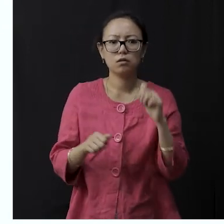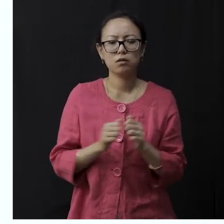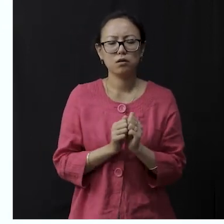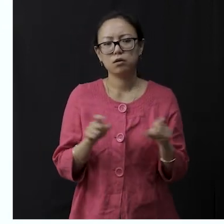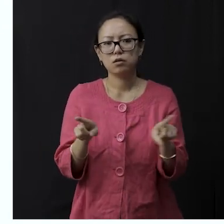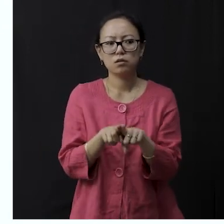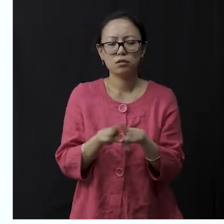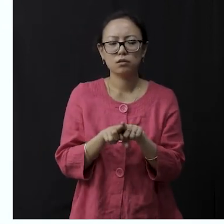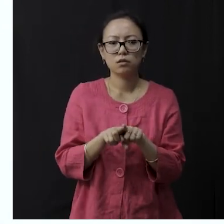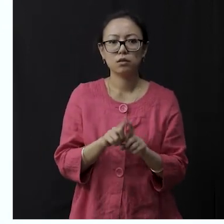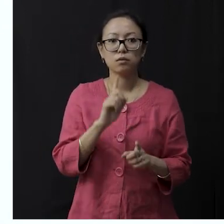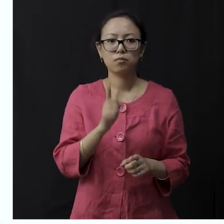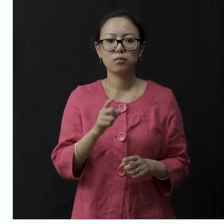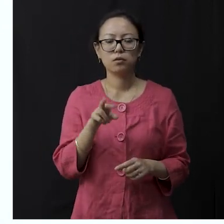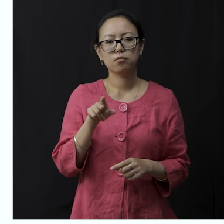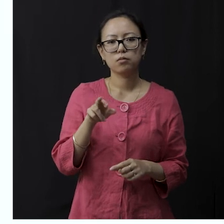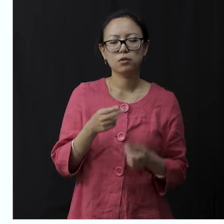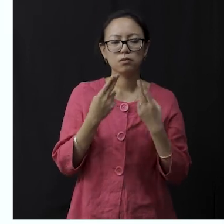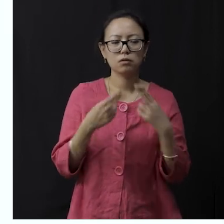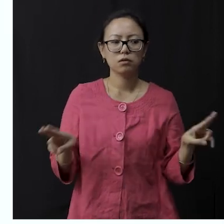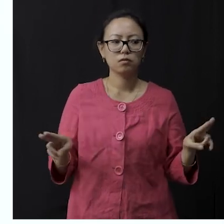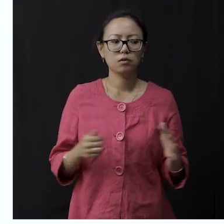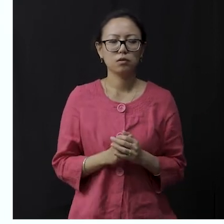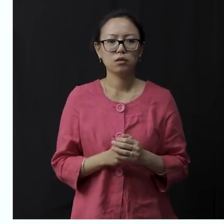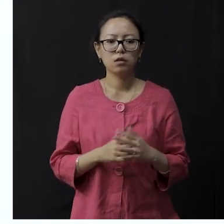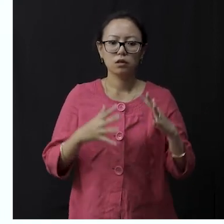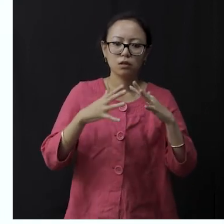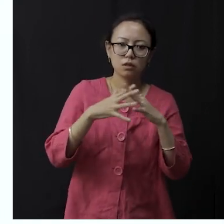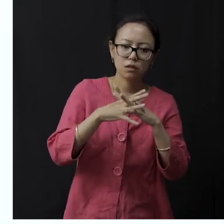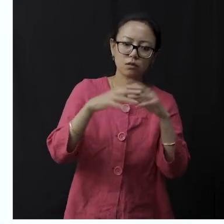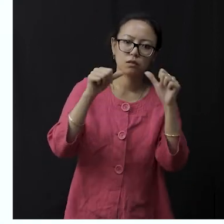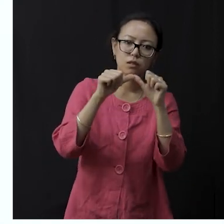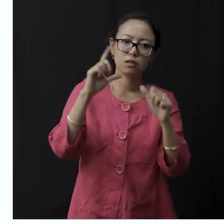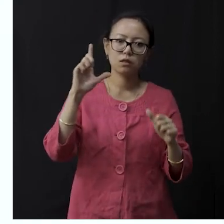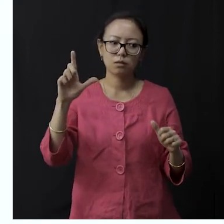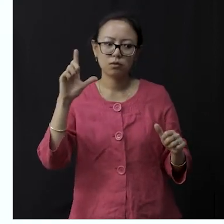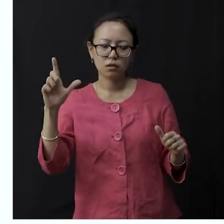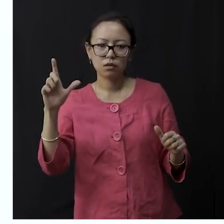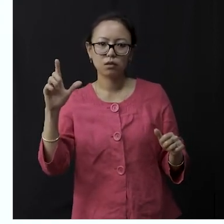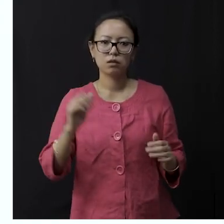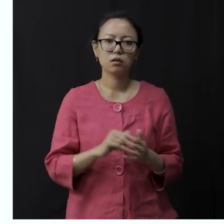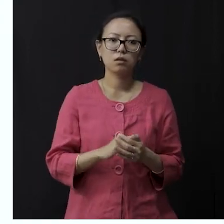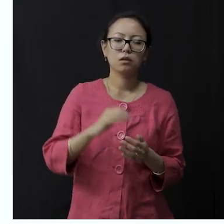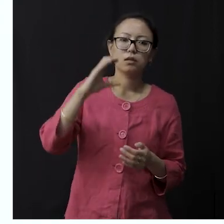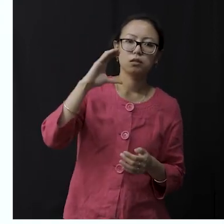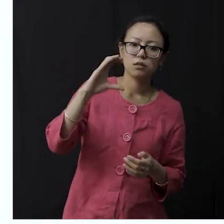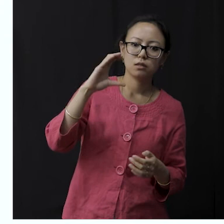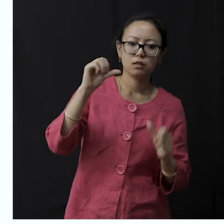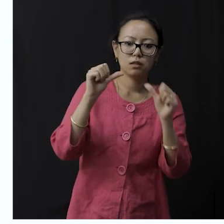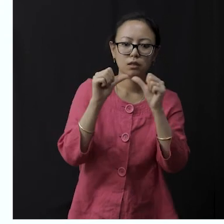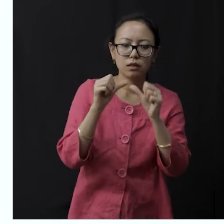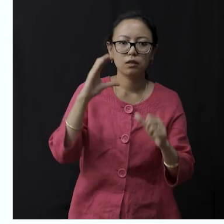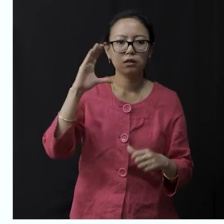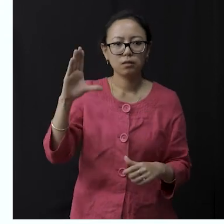Wall, call, fall, all. They have same ending. When we hear,